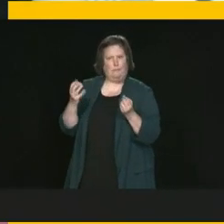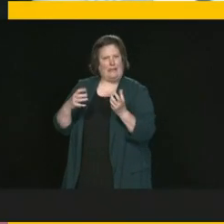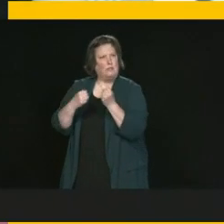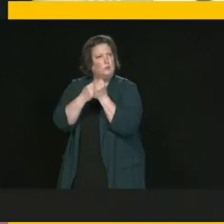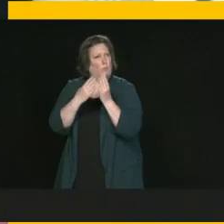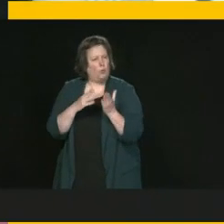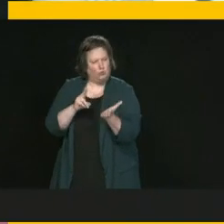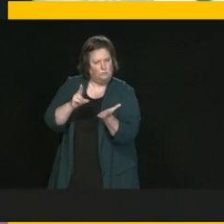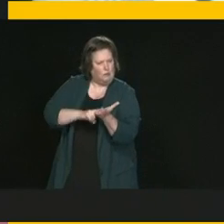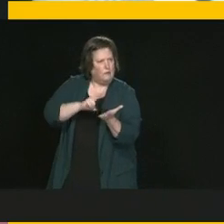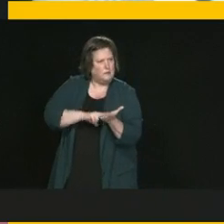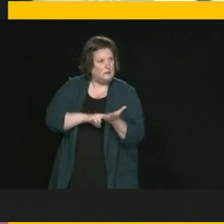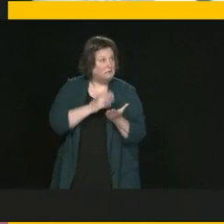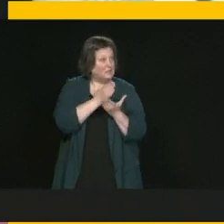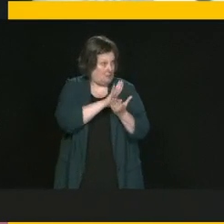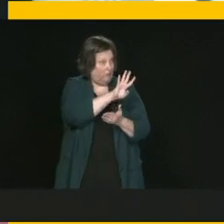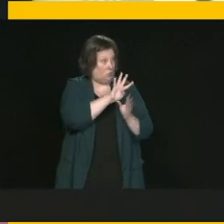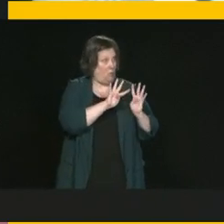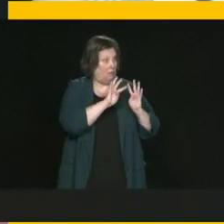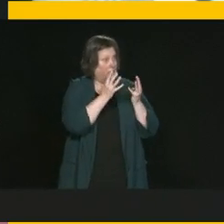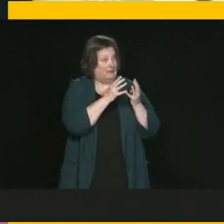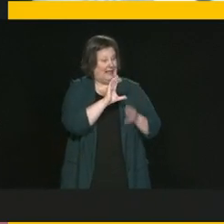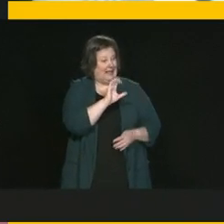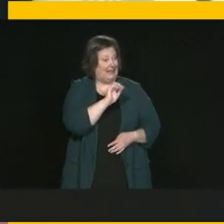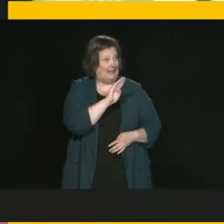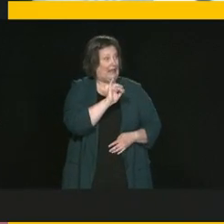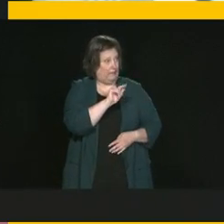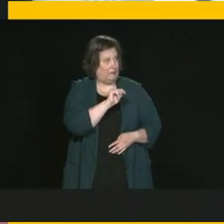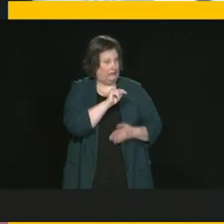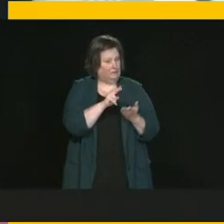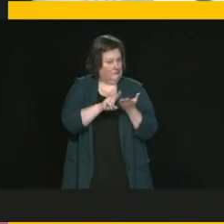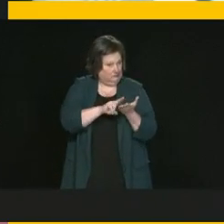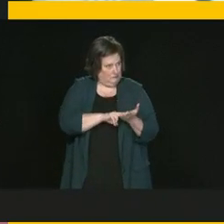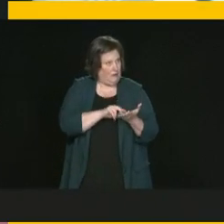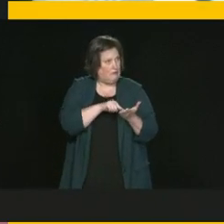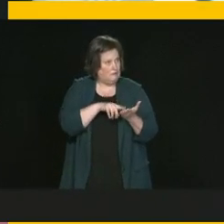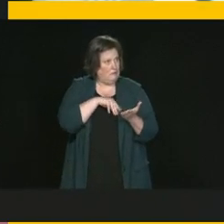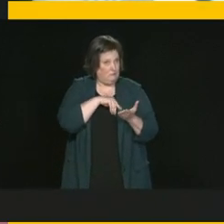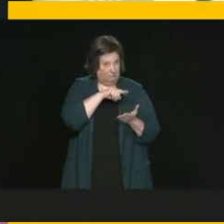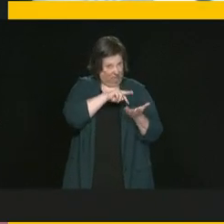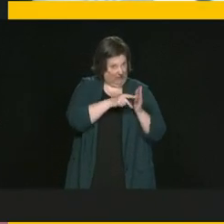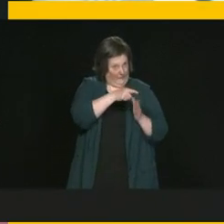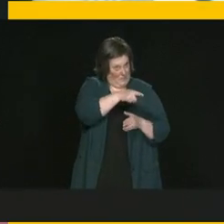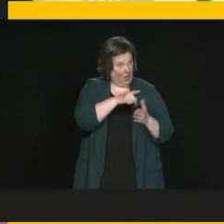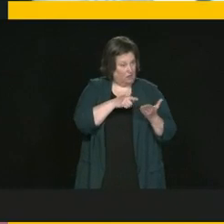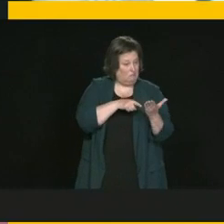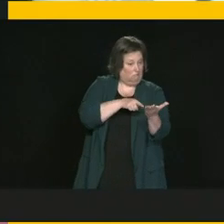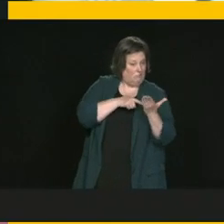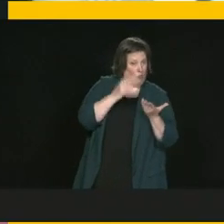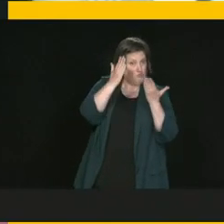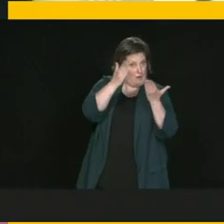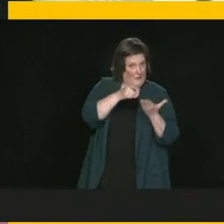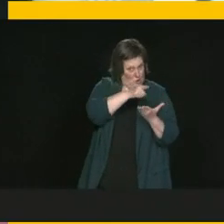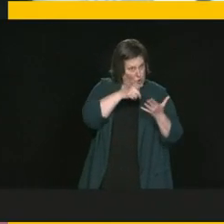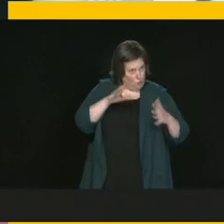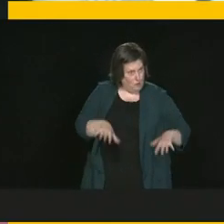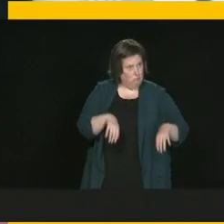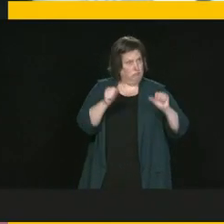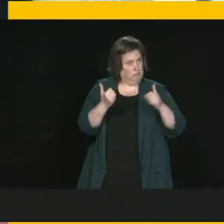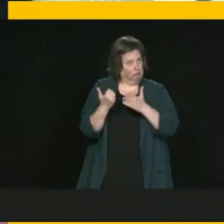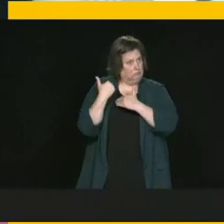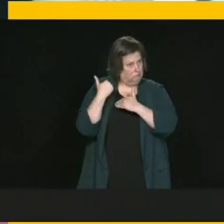including some of your cabinet ministers. Should we take that as a signal that you're willing to move on this stuff, or will you commit